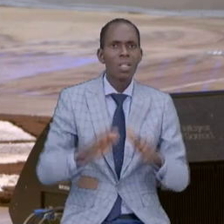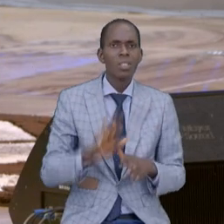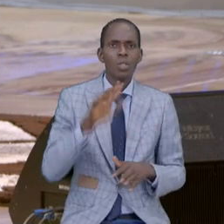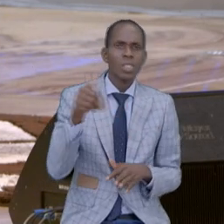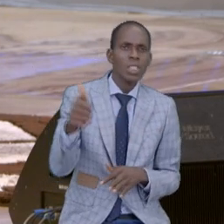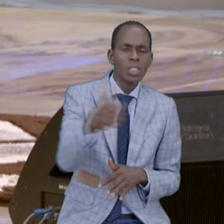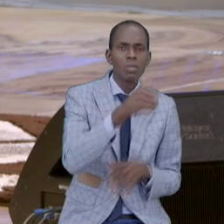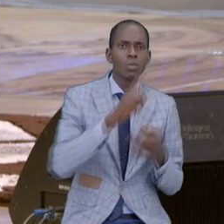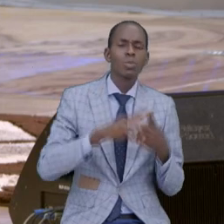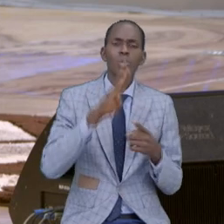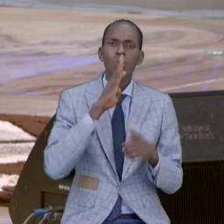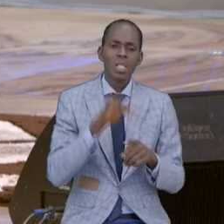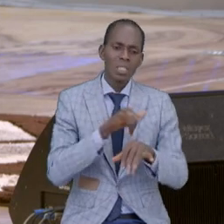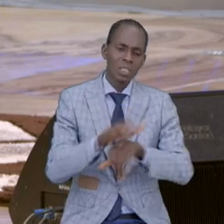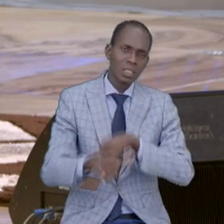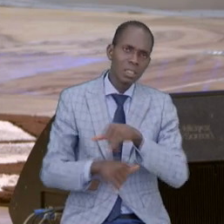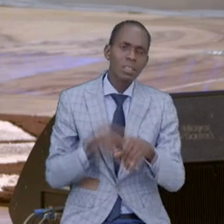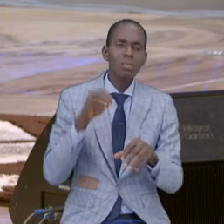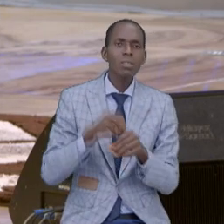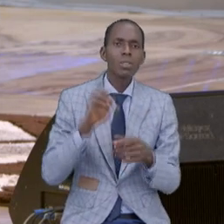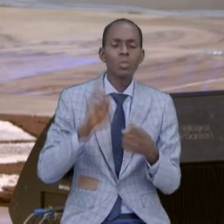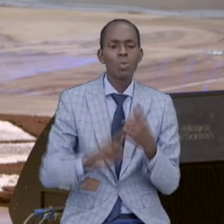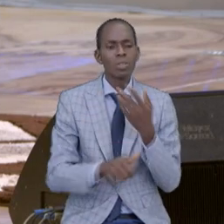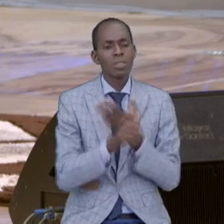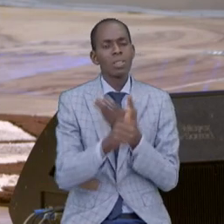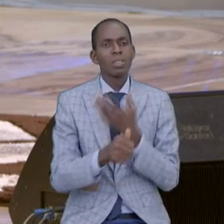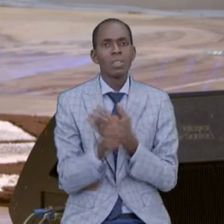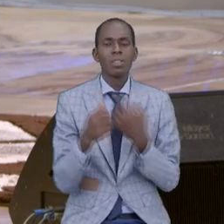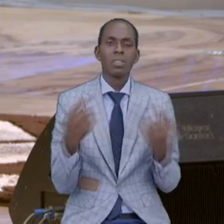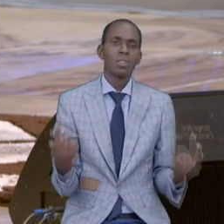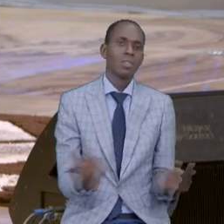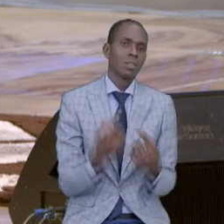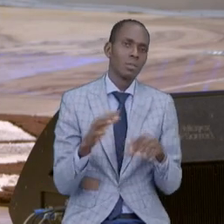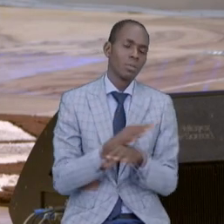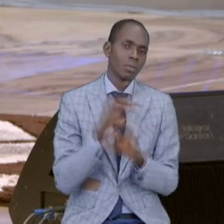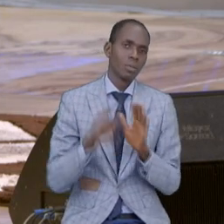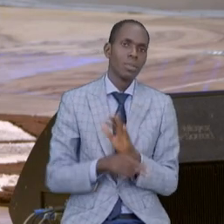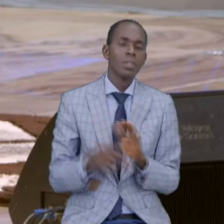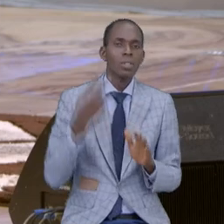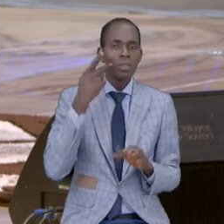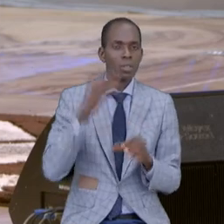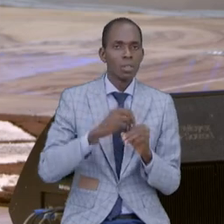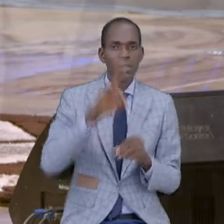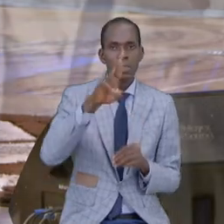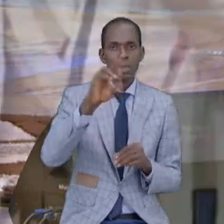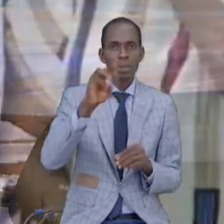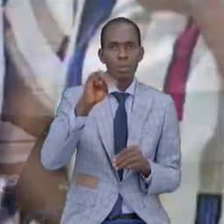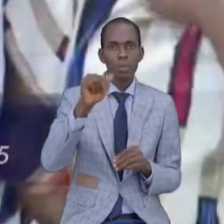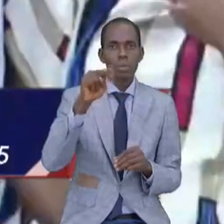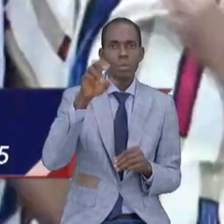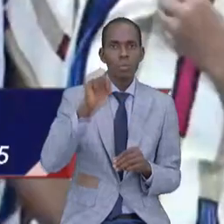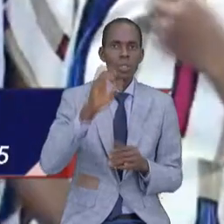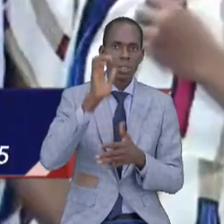be beguiled into deadly transgression. Romans chapter 3,